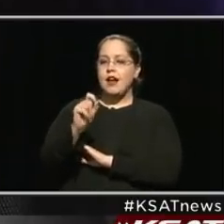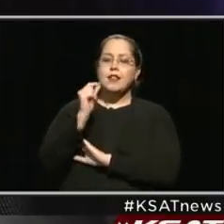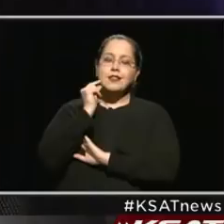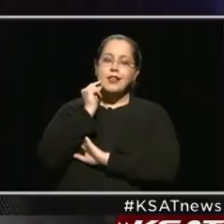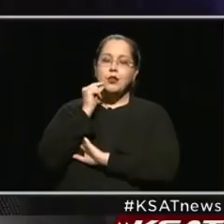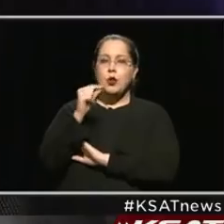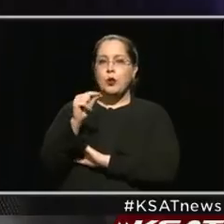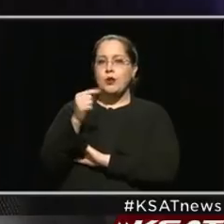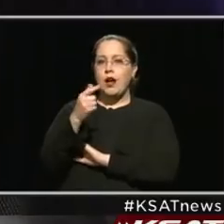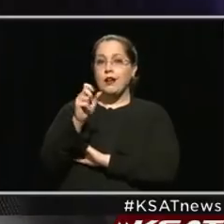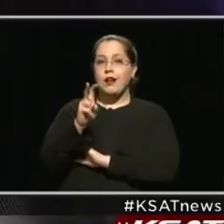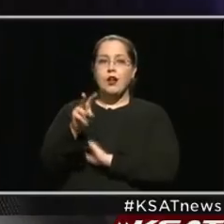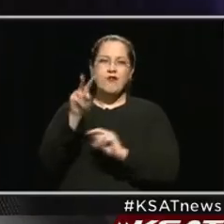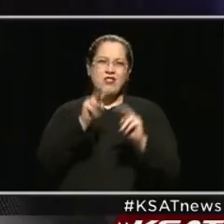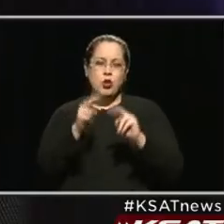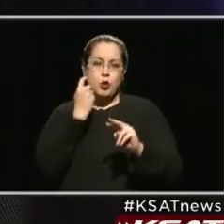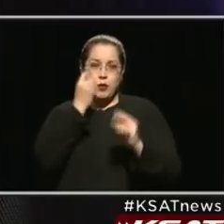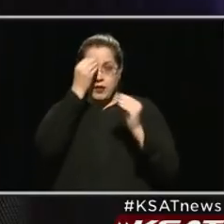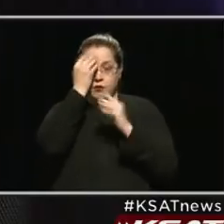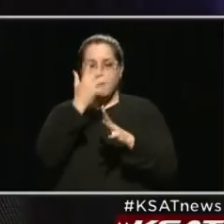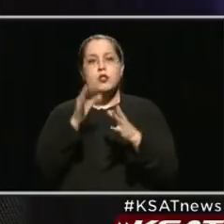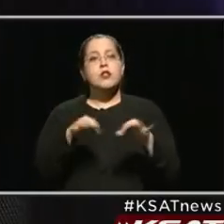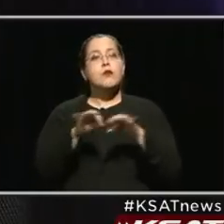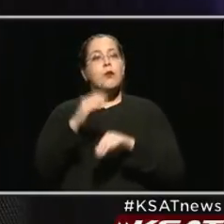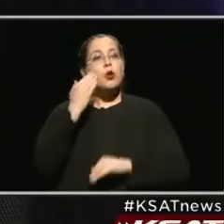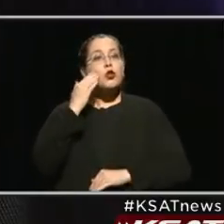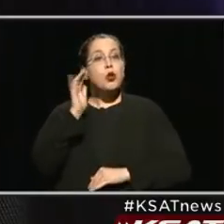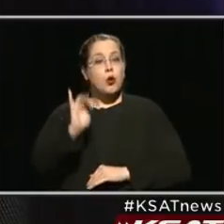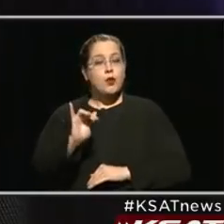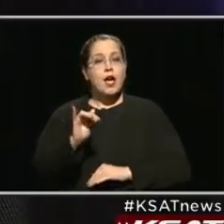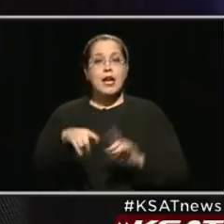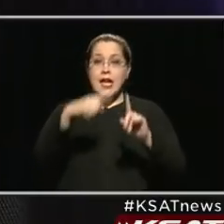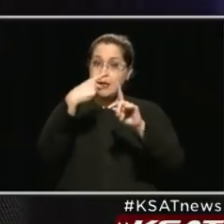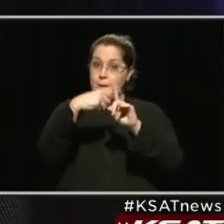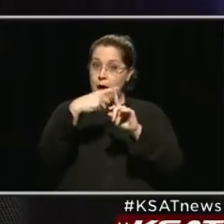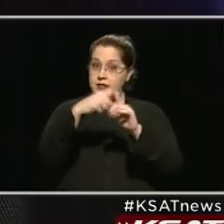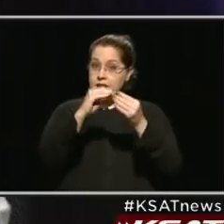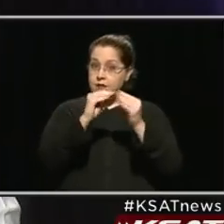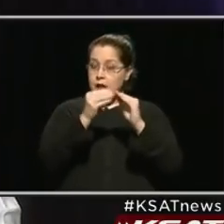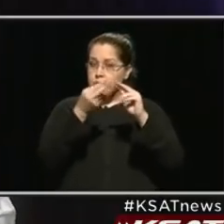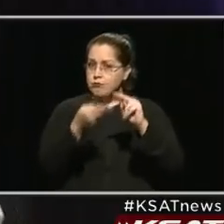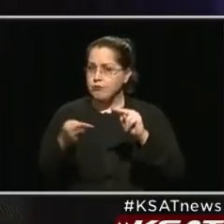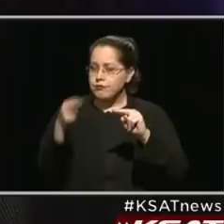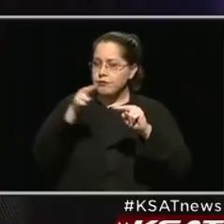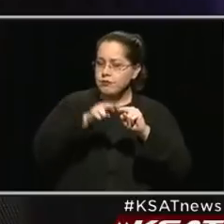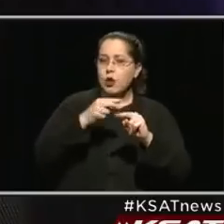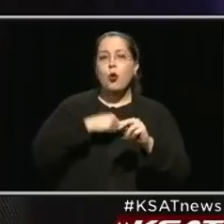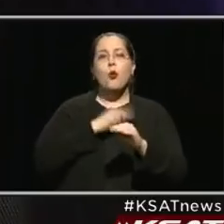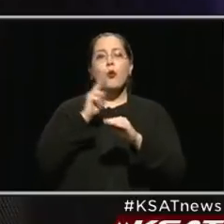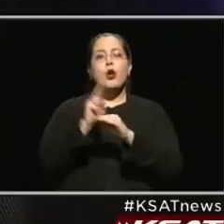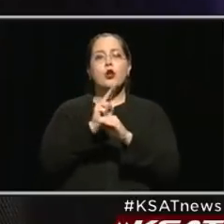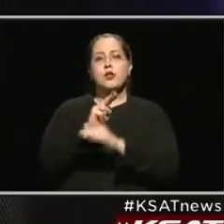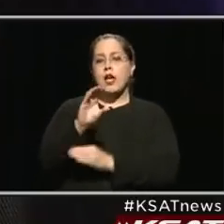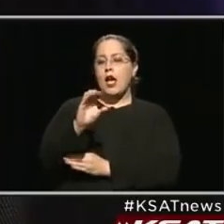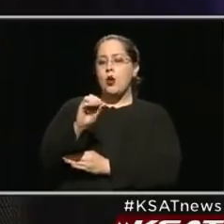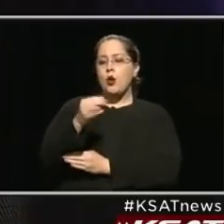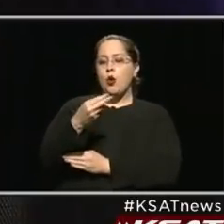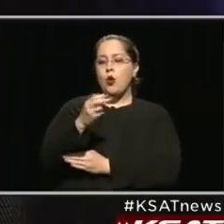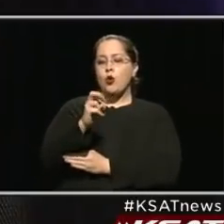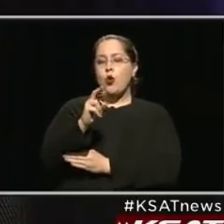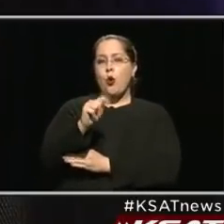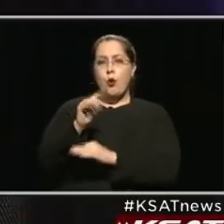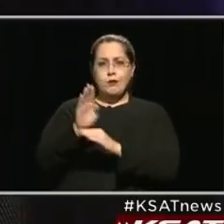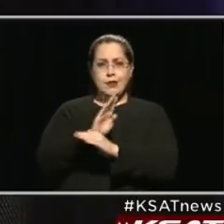covid19.sanantonio.gov to look at the latest there. It is important to note that as positives do increase, we are using a cohort facility to make